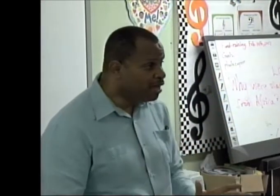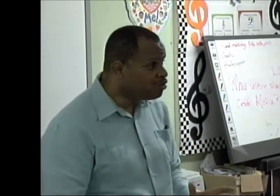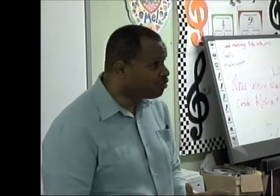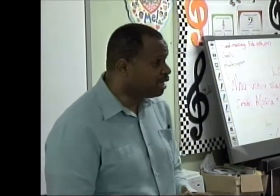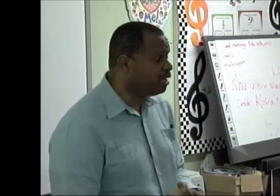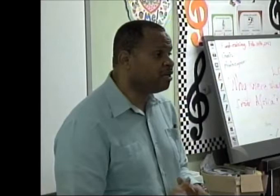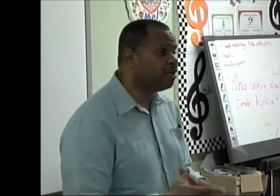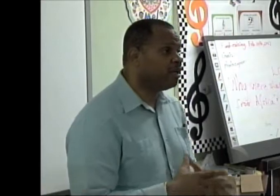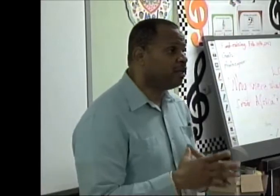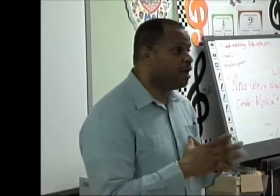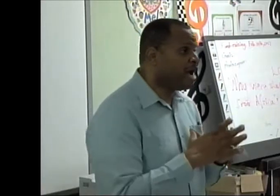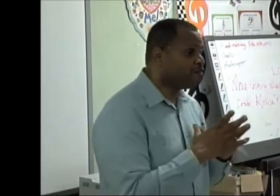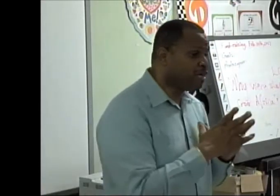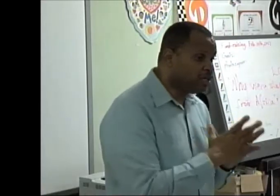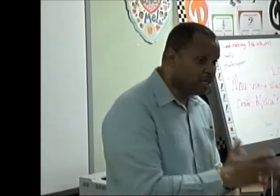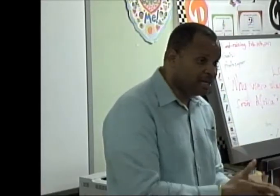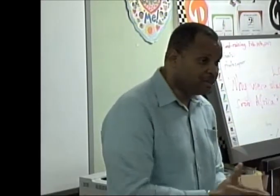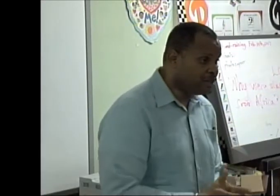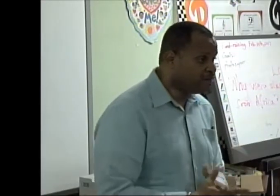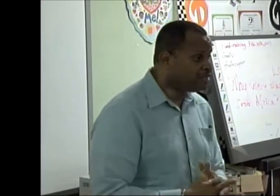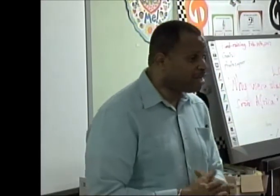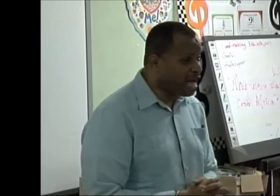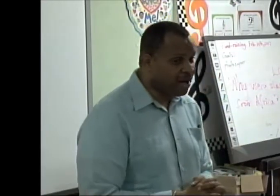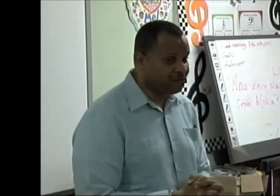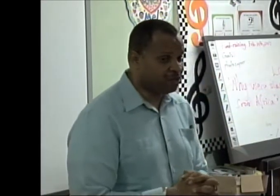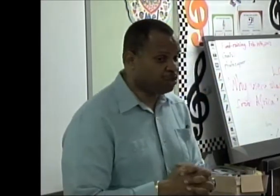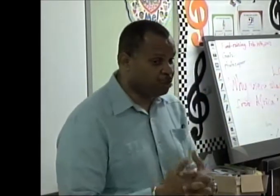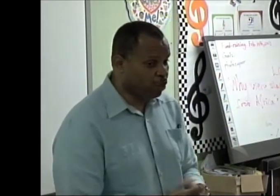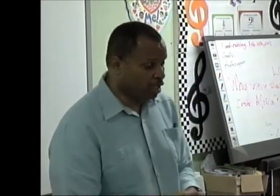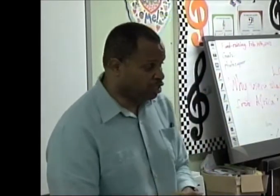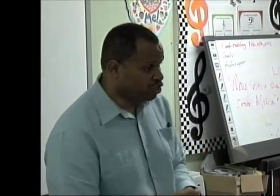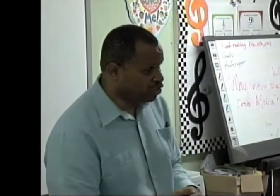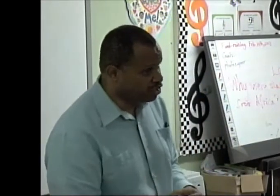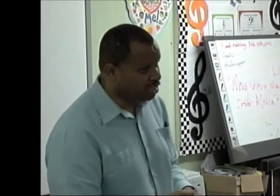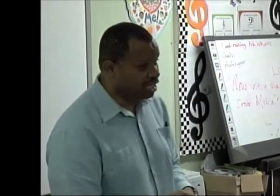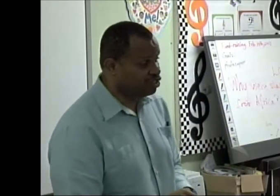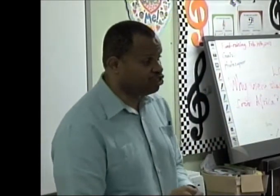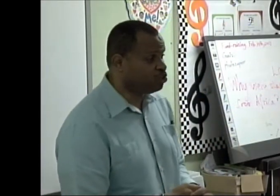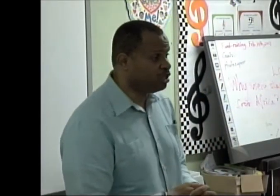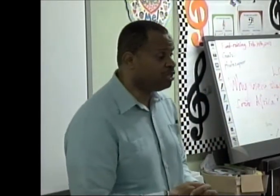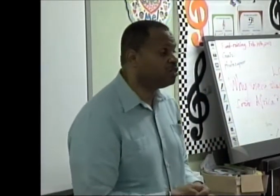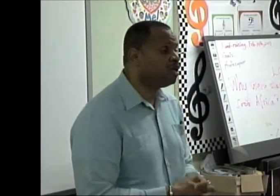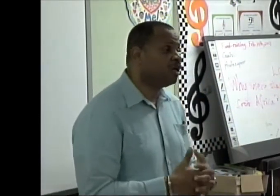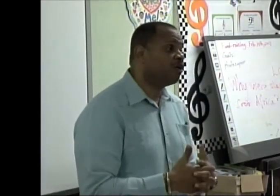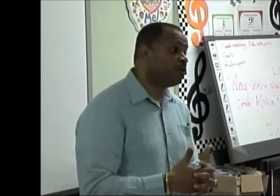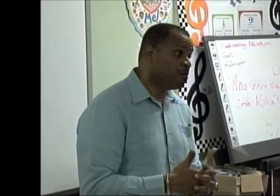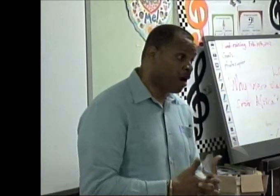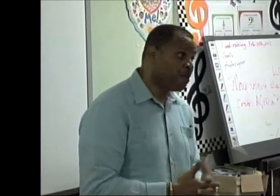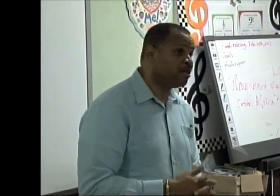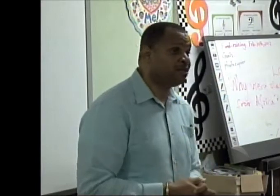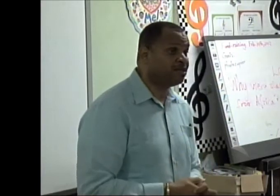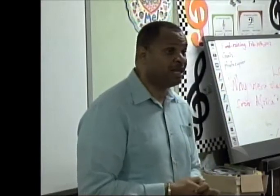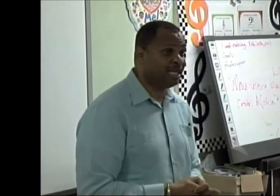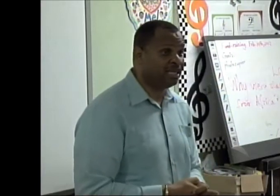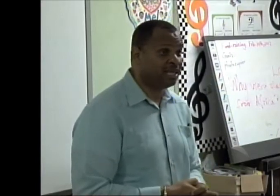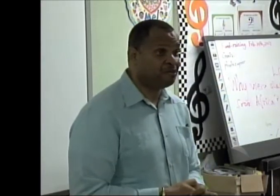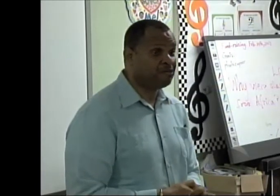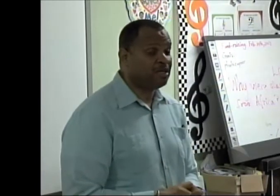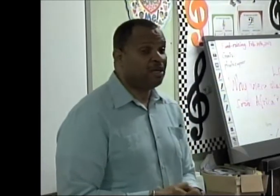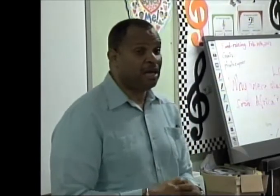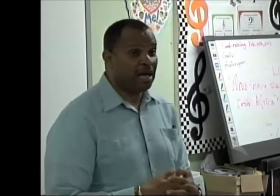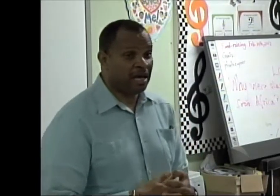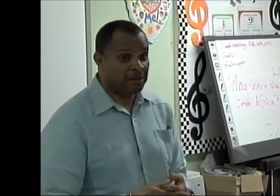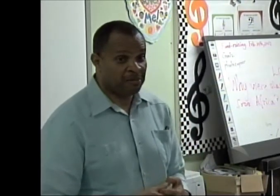qualified, well-trained, having good auxiliary staff to support the teachers in the institutions, Barbados is lucky